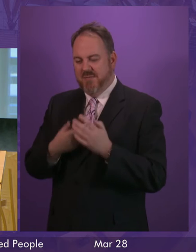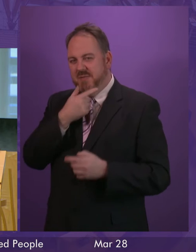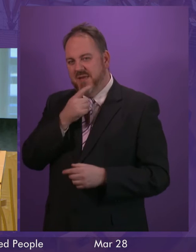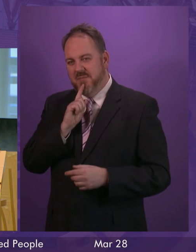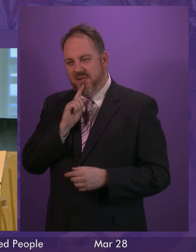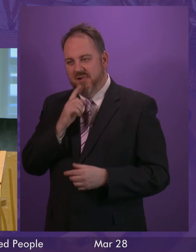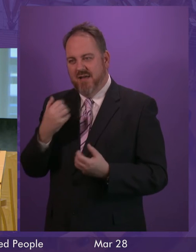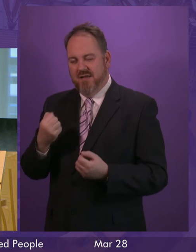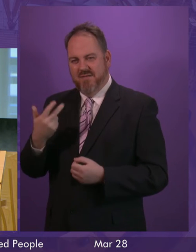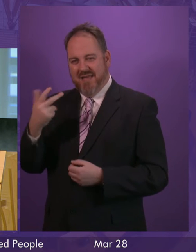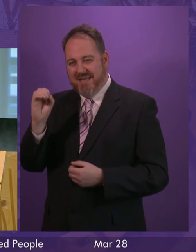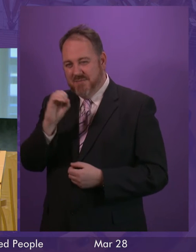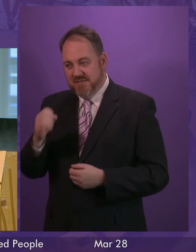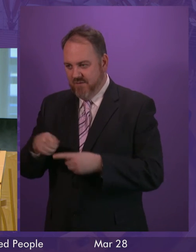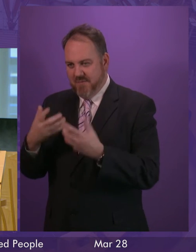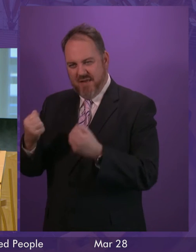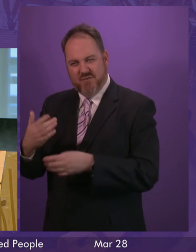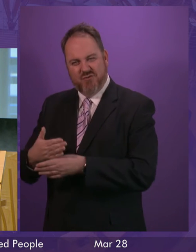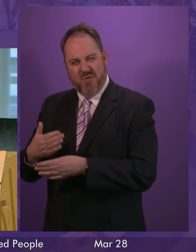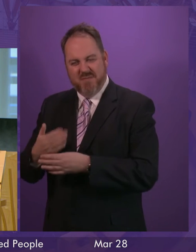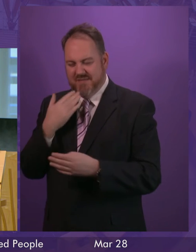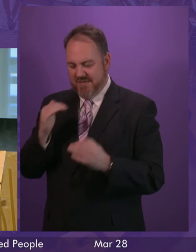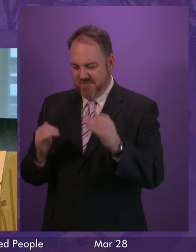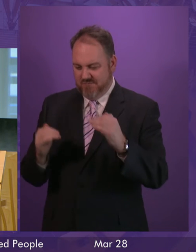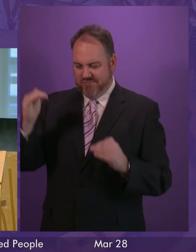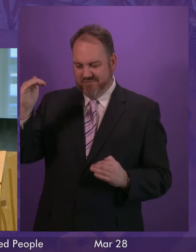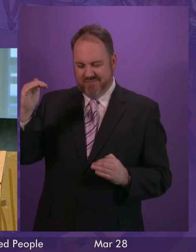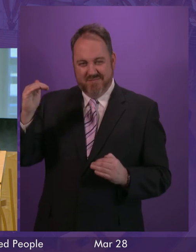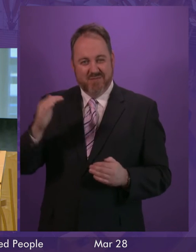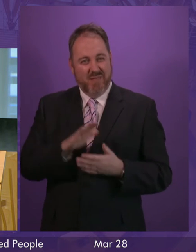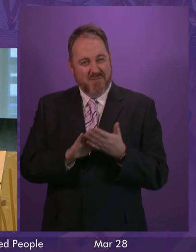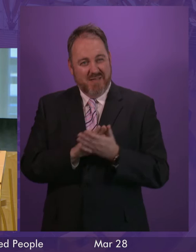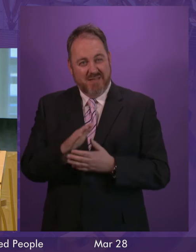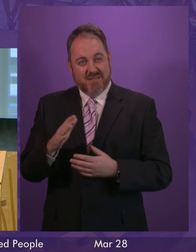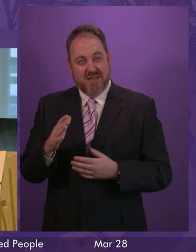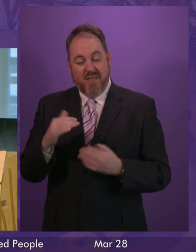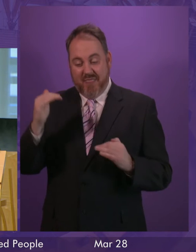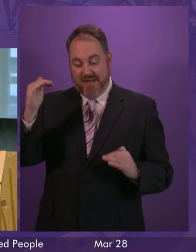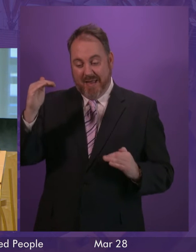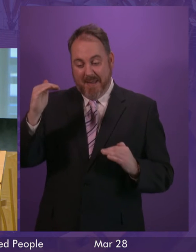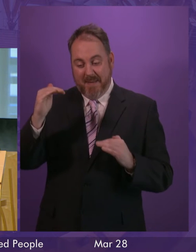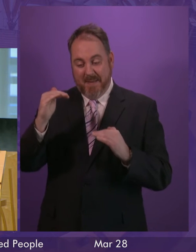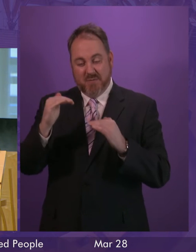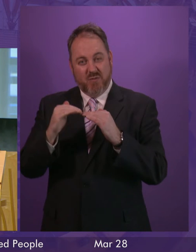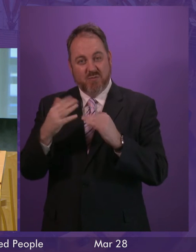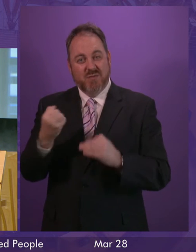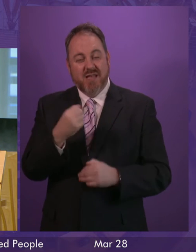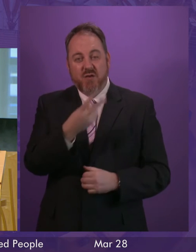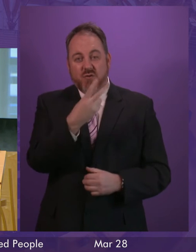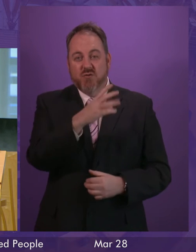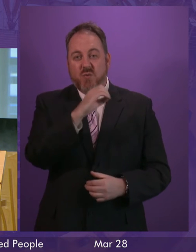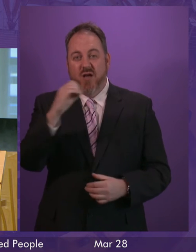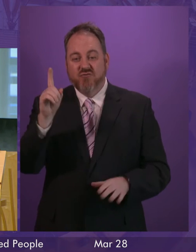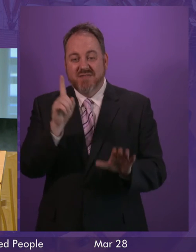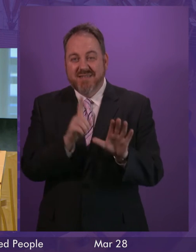of the UK as a whole which as Andy Whiteman pointed out will take 200 years to close if it continues along its current track. Fortunately,